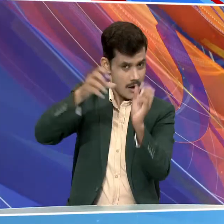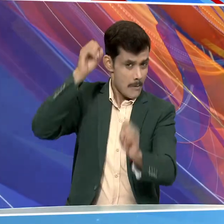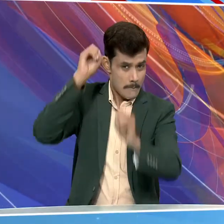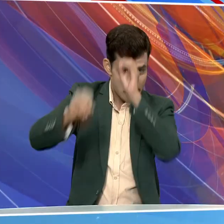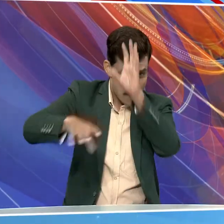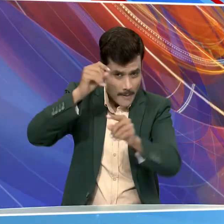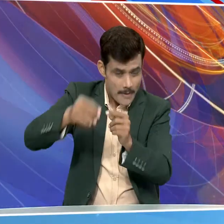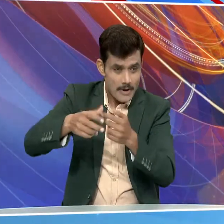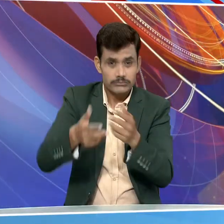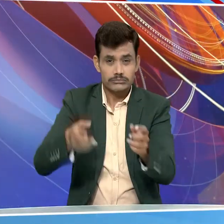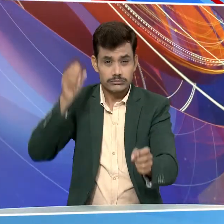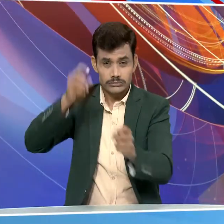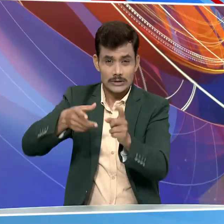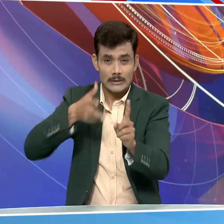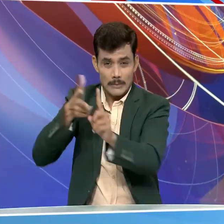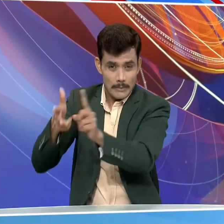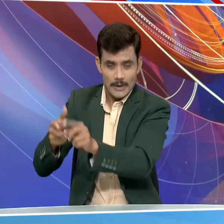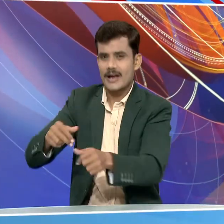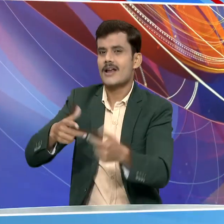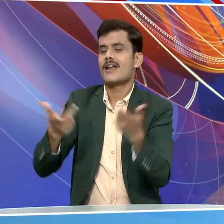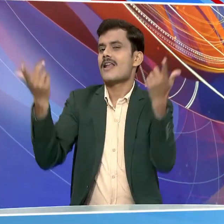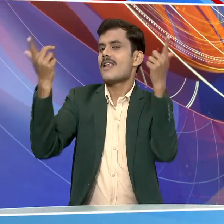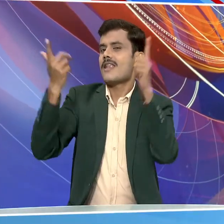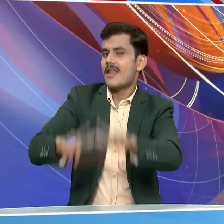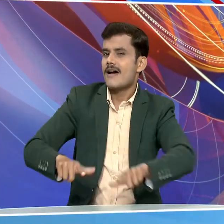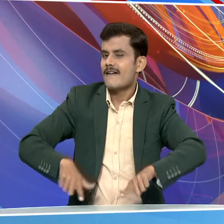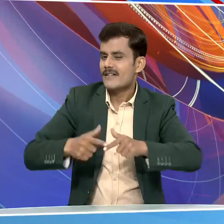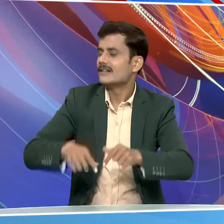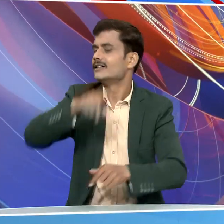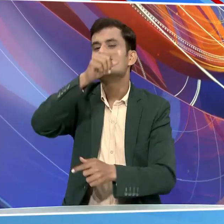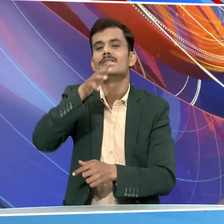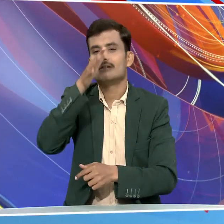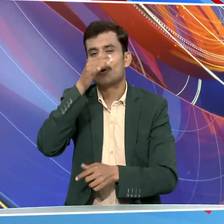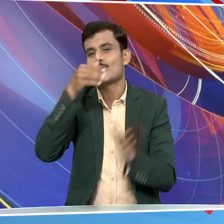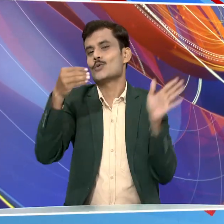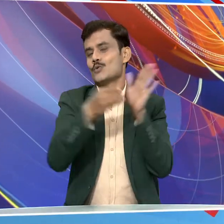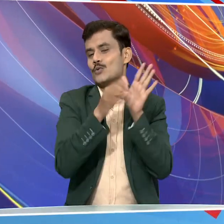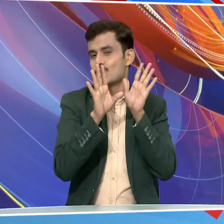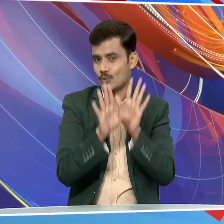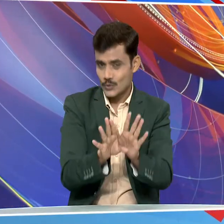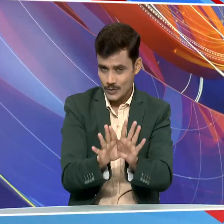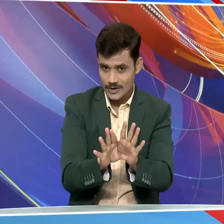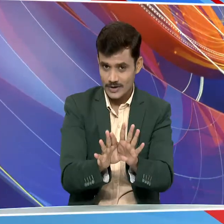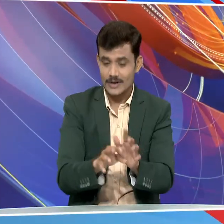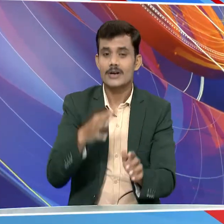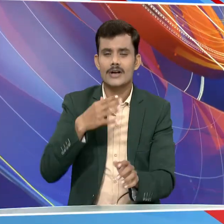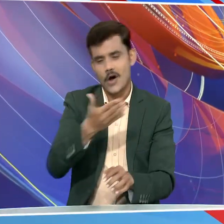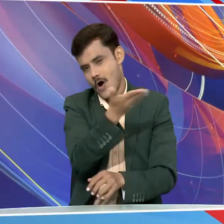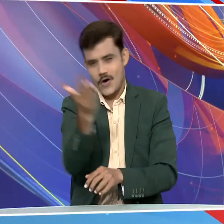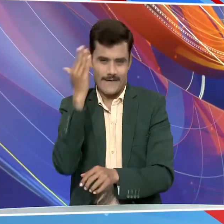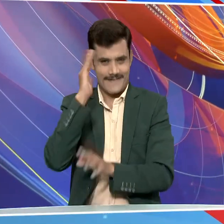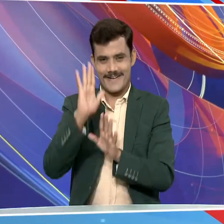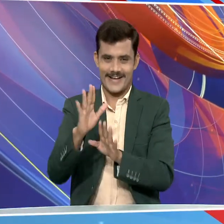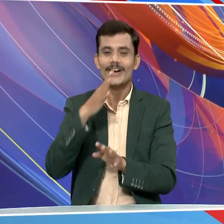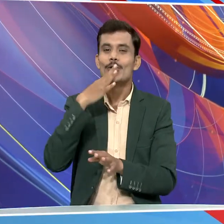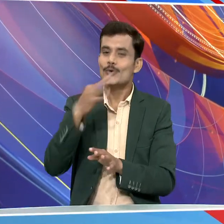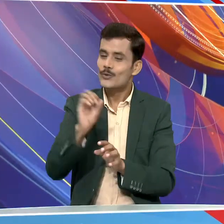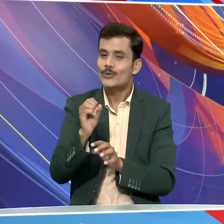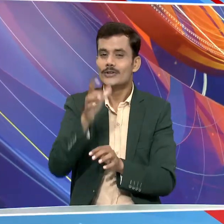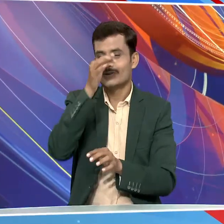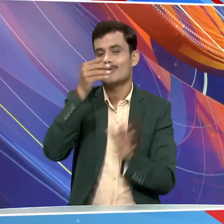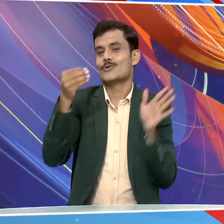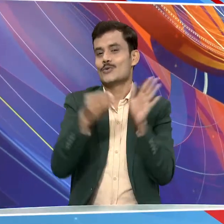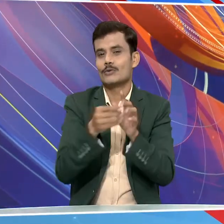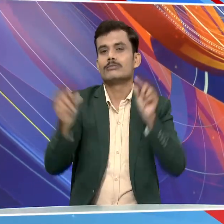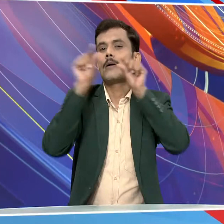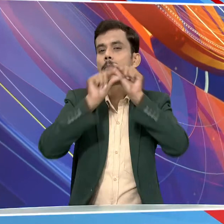terrible, total lie about saying that Sri Lanka had a genocide. Everybody knows there was no genocide in this in